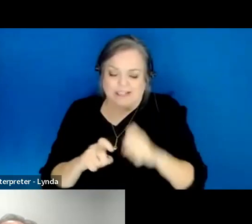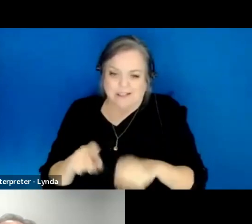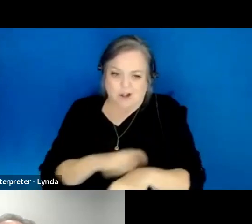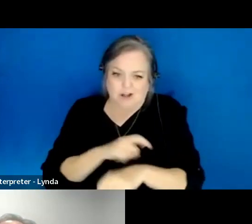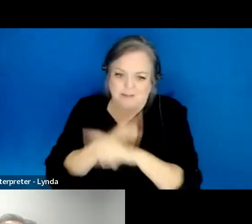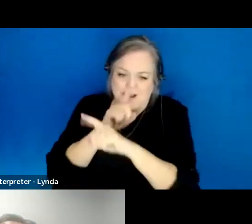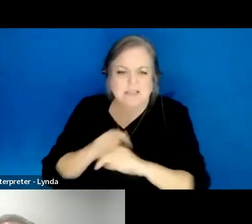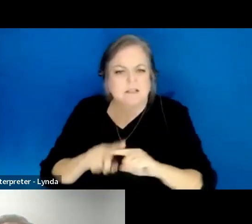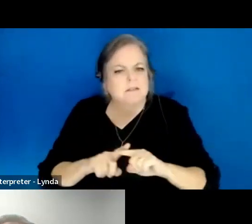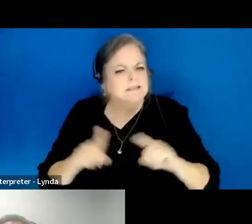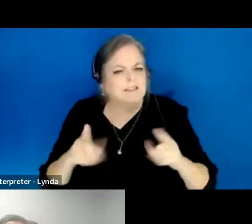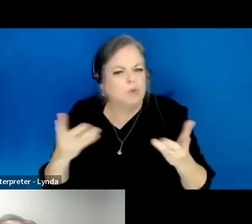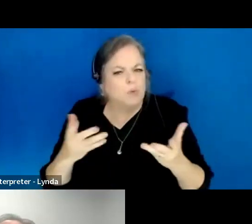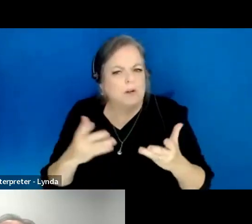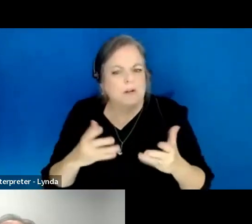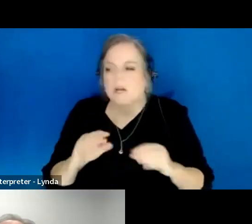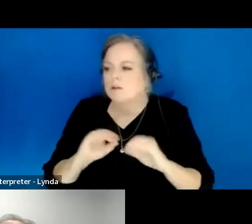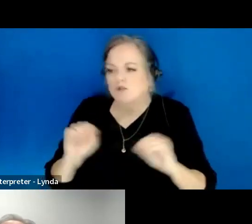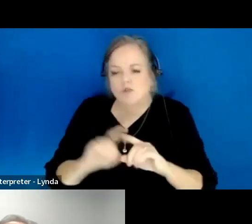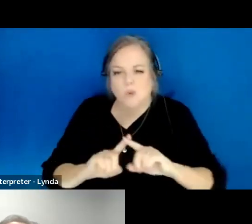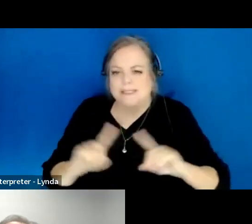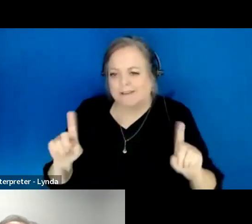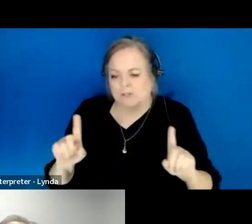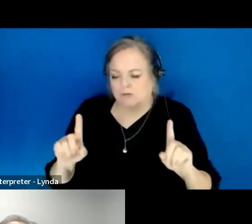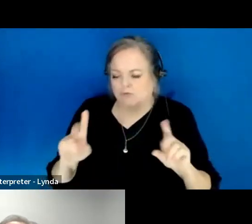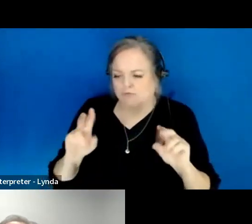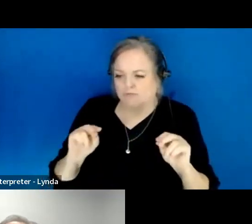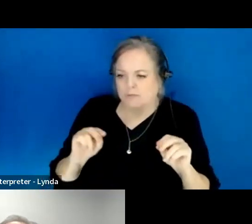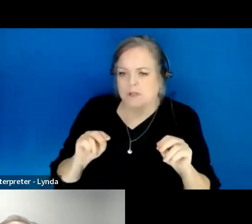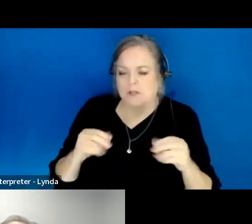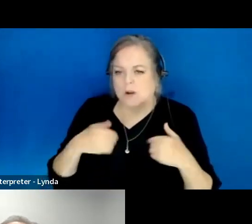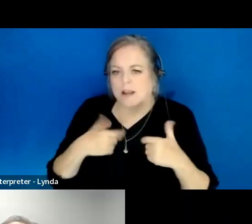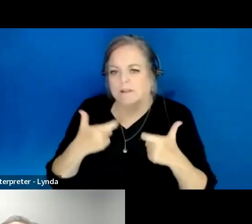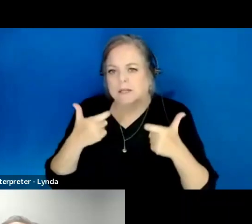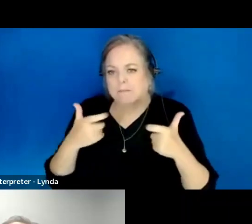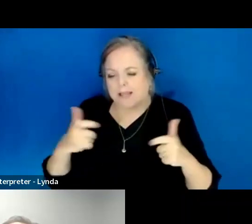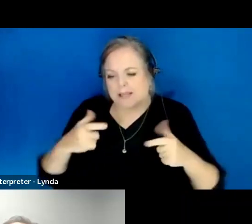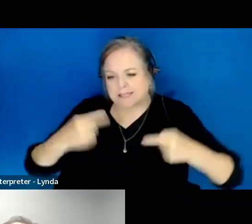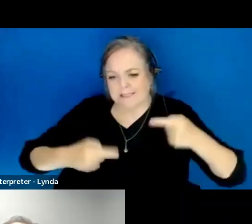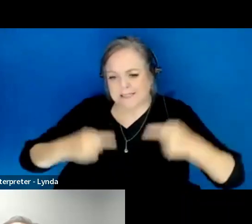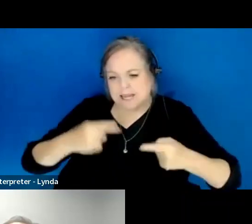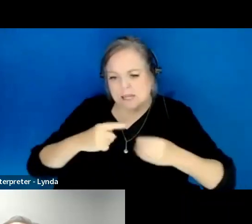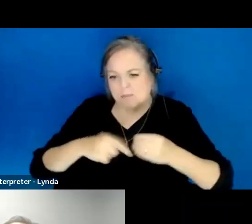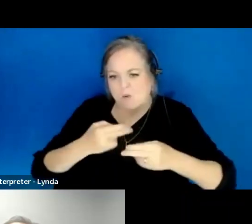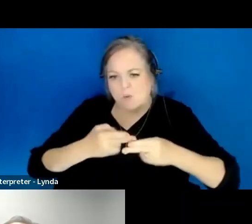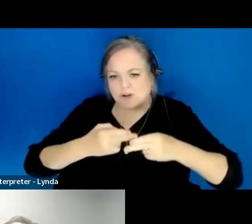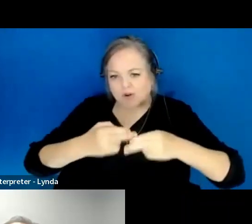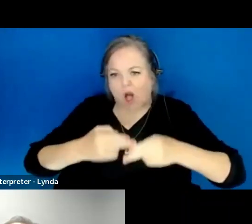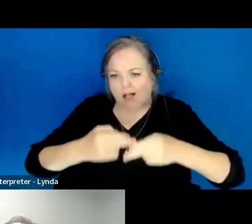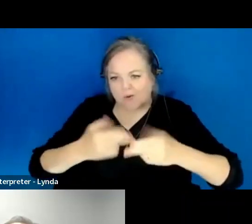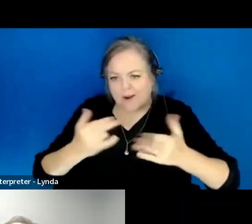the difference? There is no difference. And we're actually having a very big debate about what to call it right